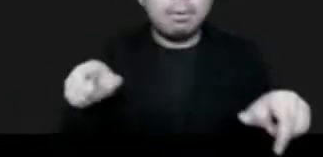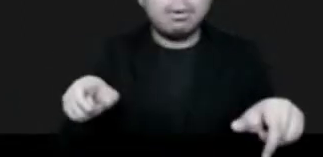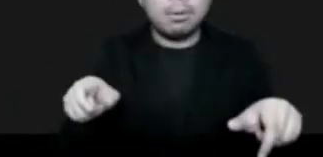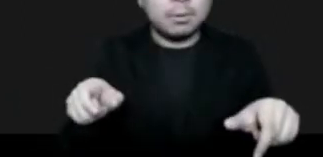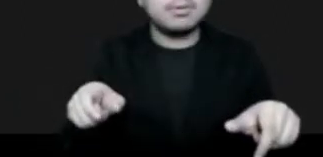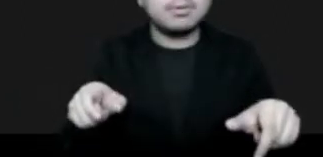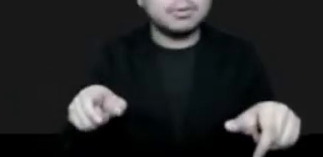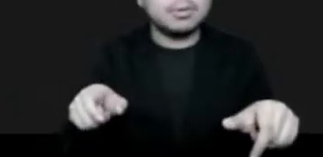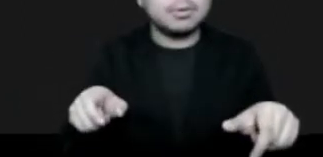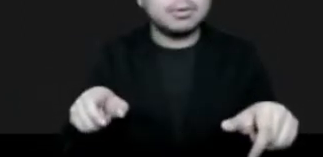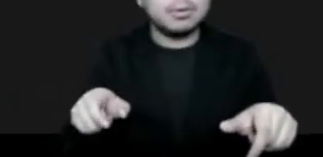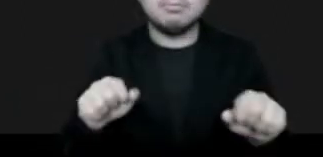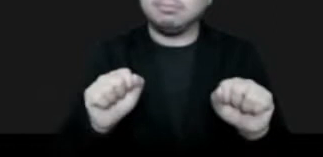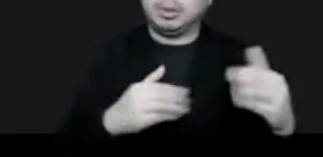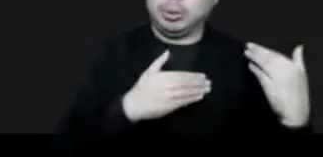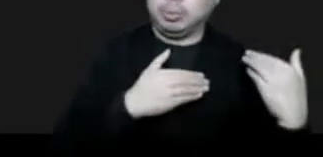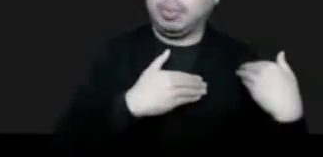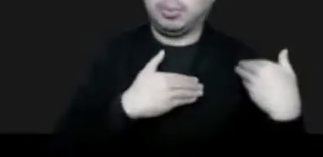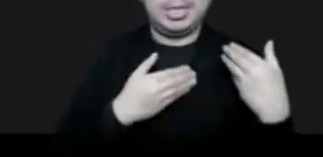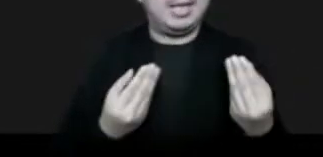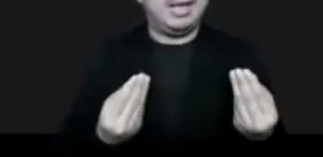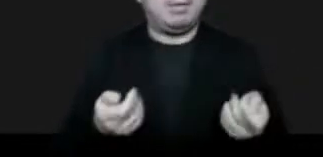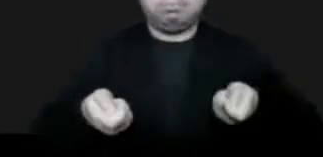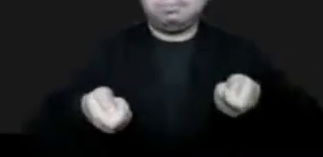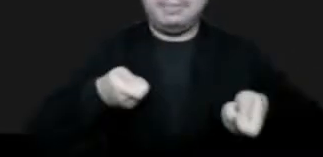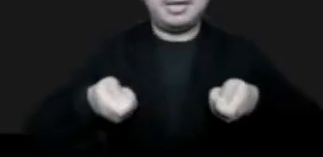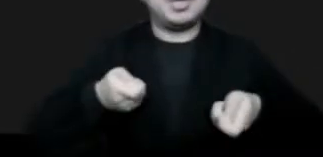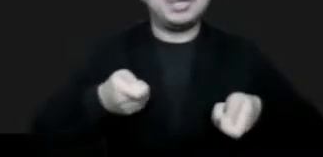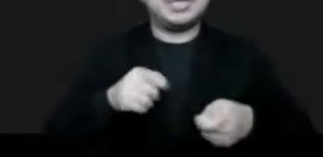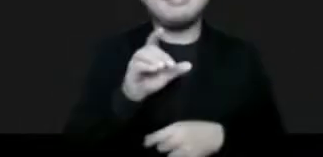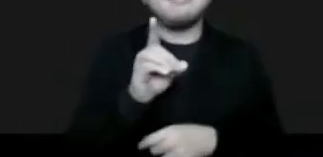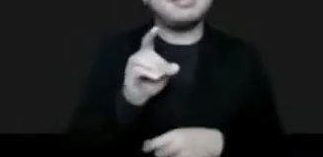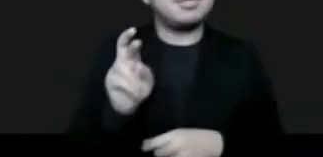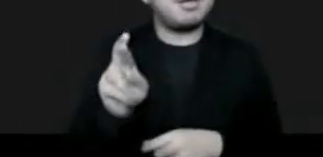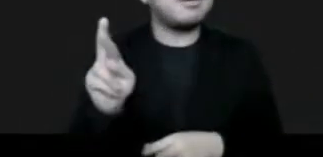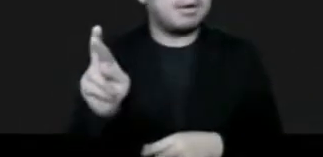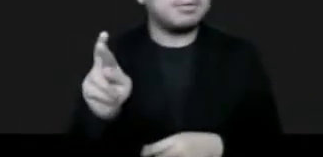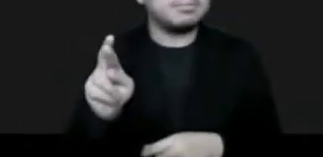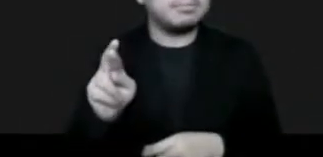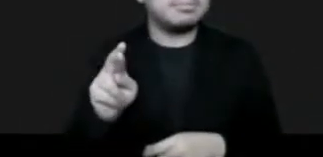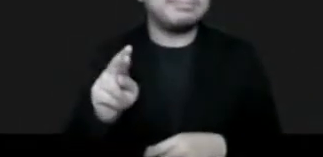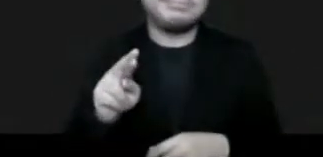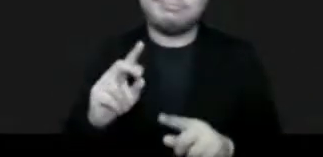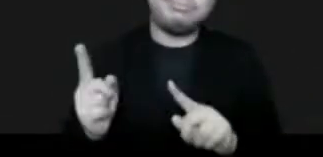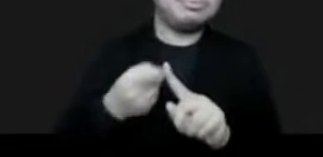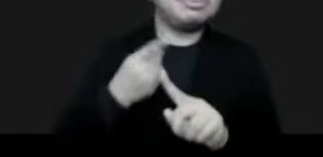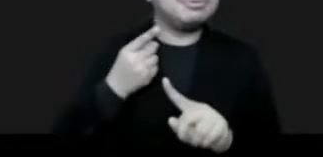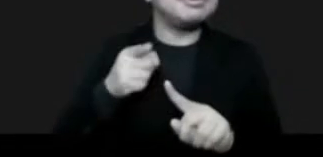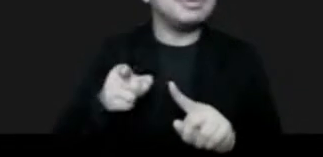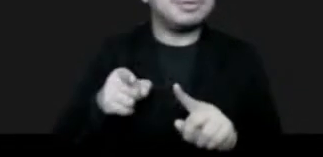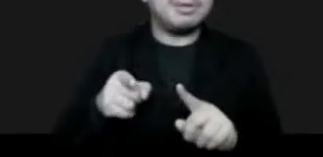managing DRR. So this is a very critical area in Zimbabwe, and we